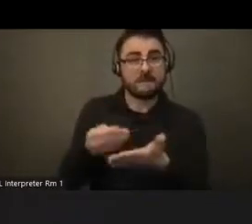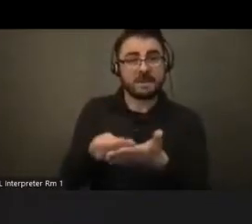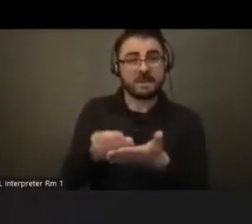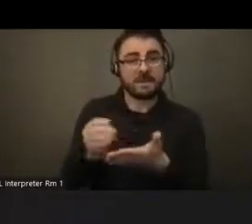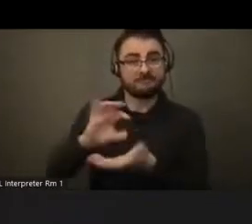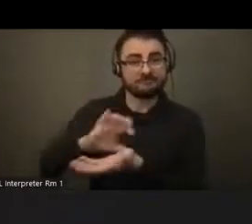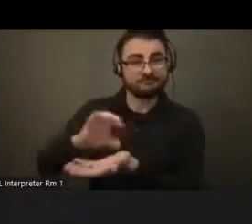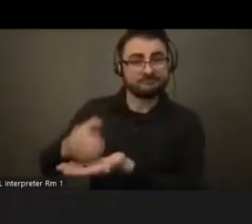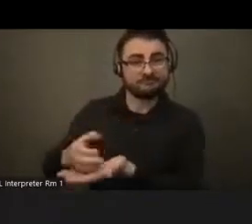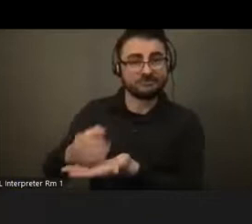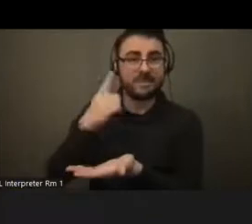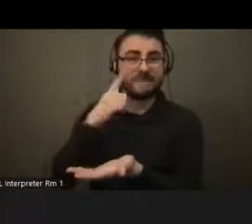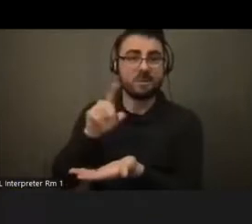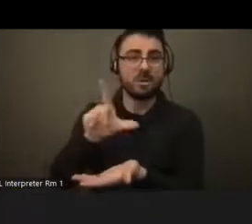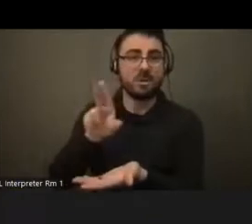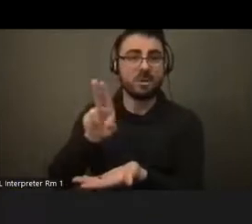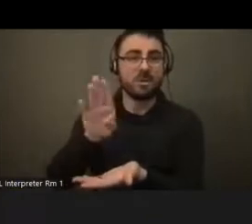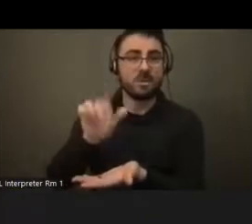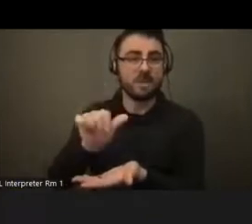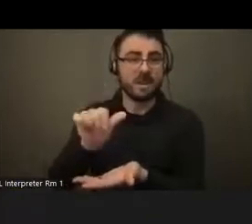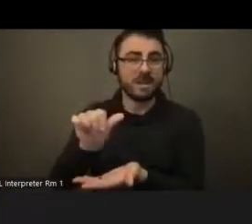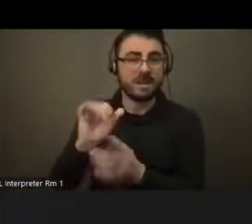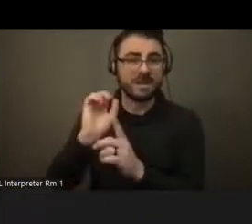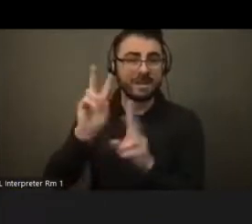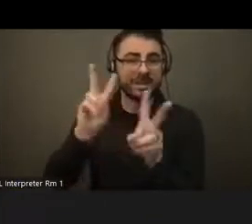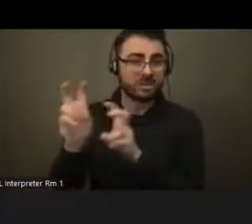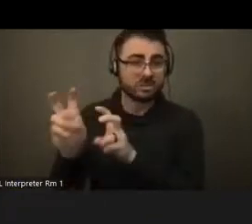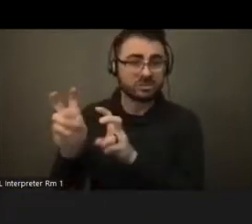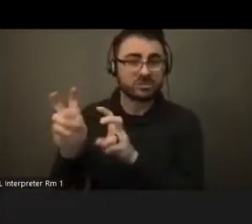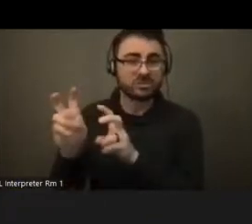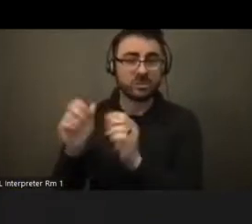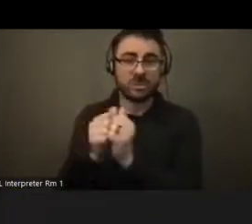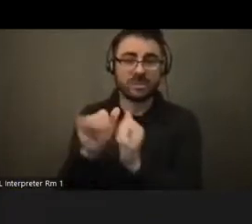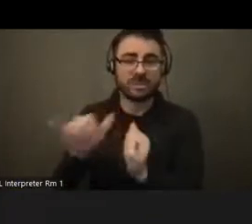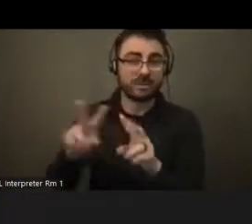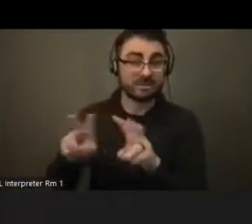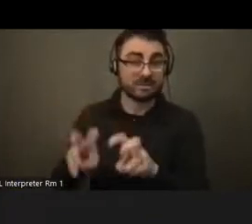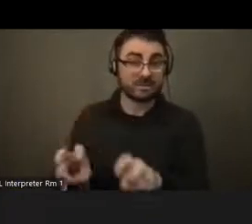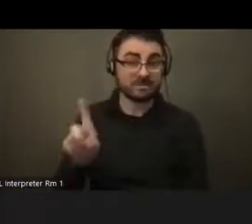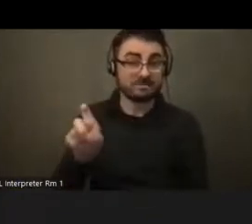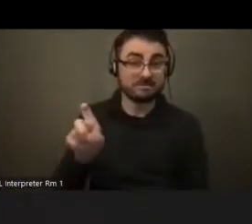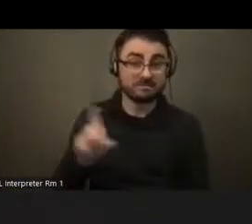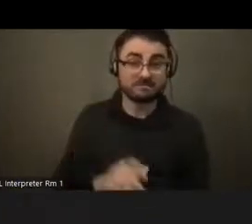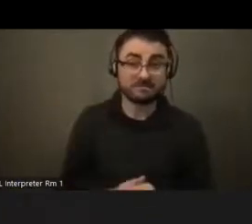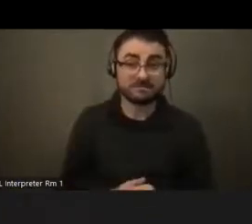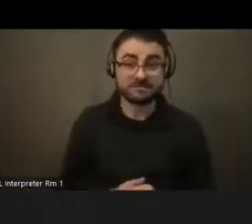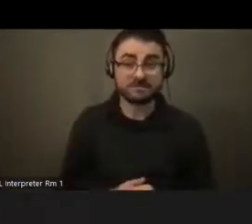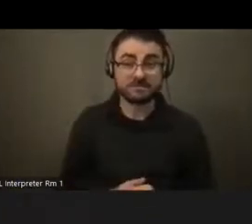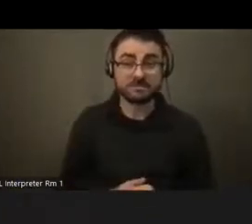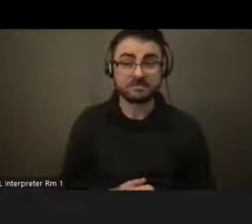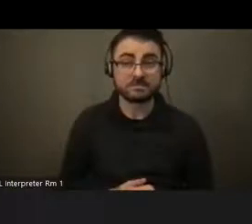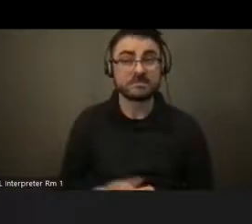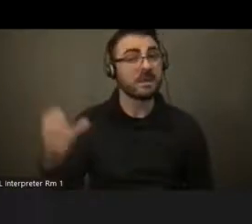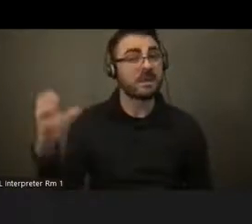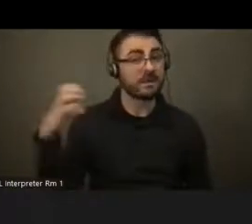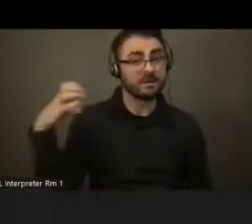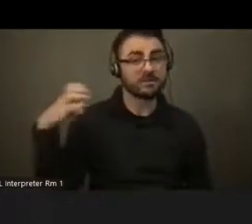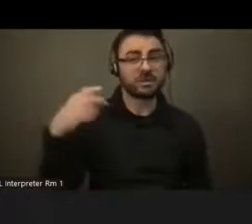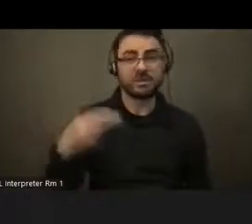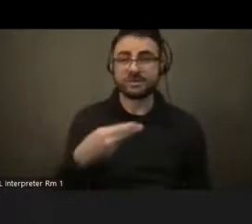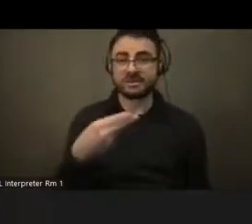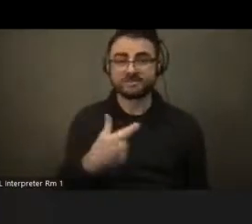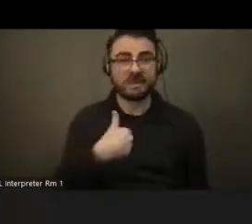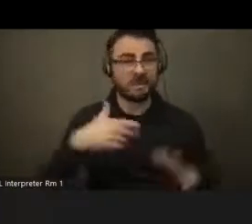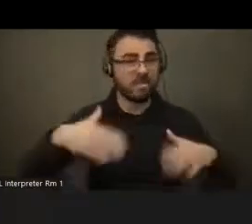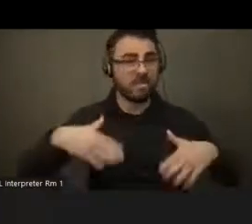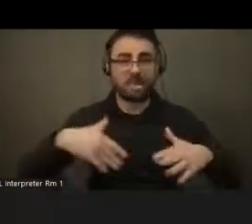habitat assessment? So I haven't had a chance to read the whole letter. I